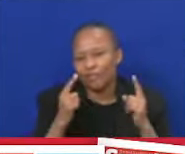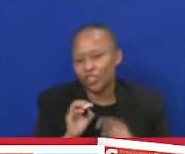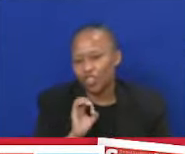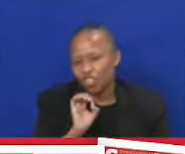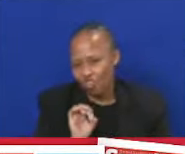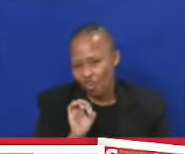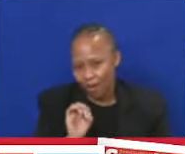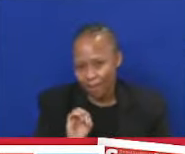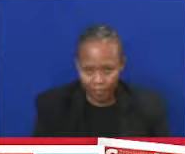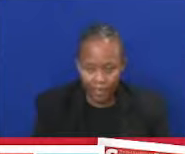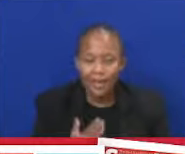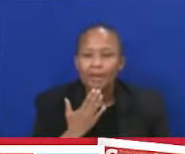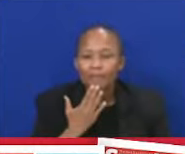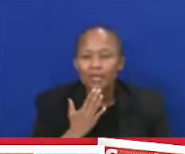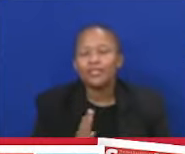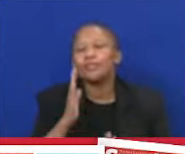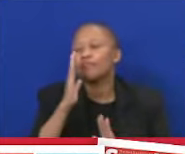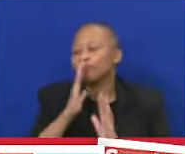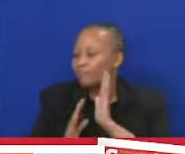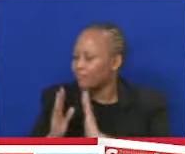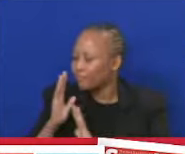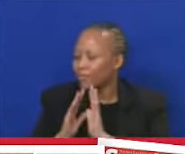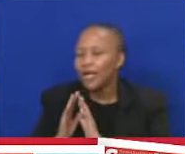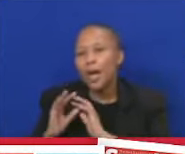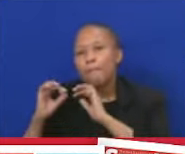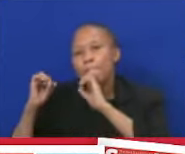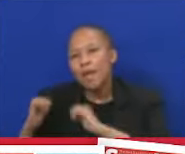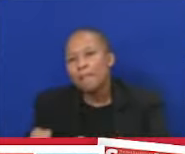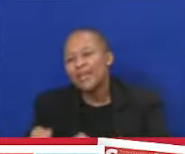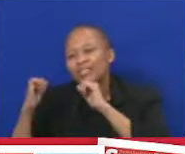us what a permit is?